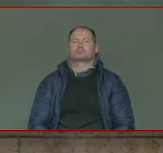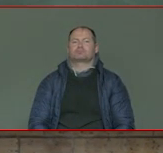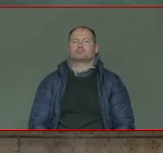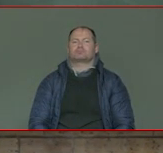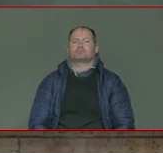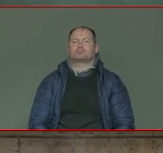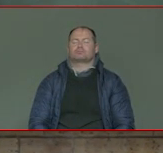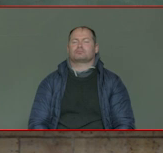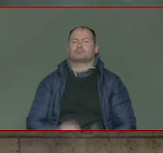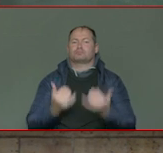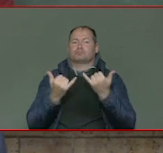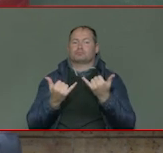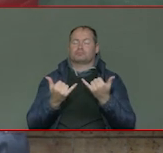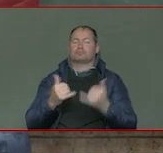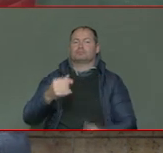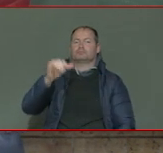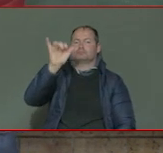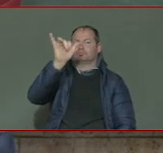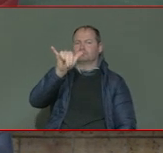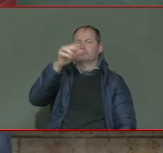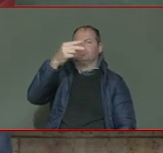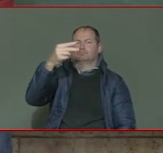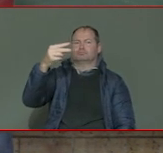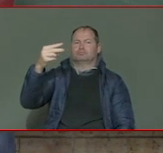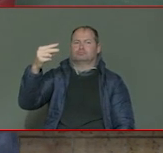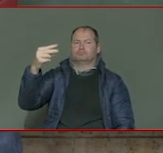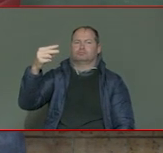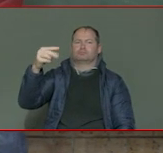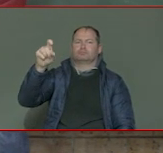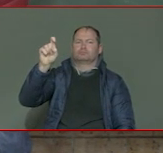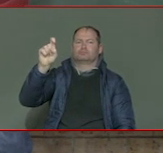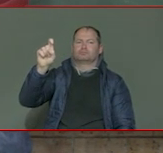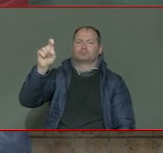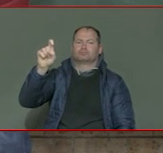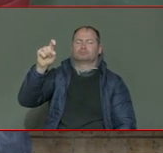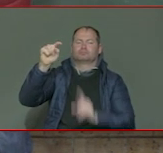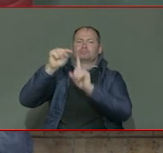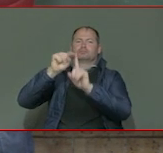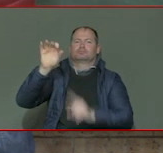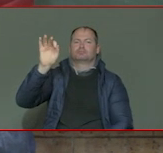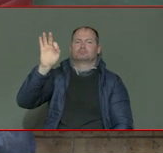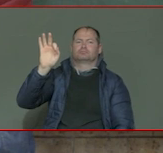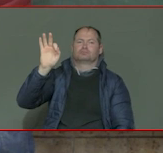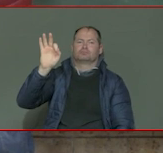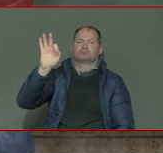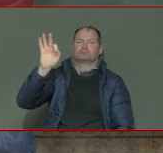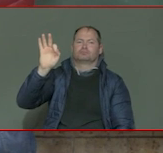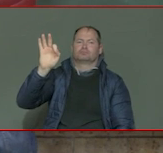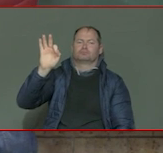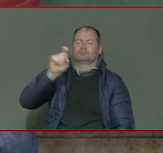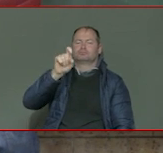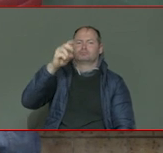Here we're going to say y is equal to x plus 3, x squared